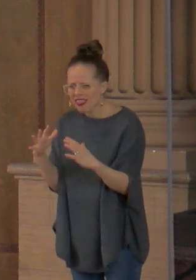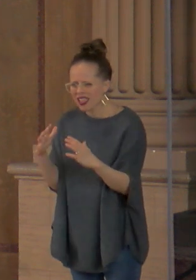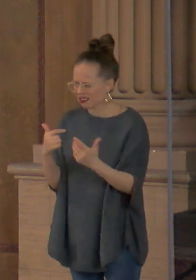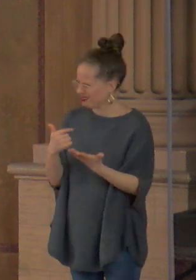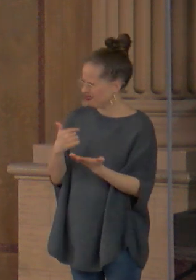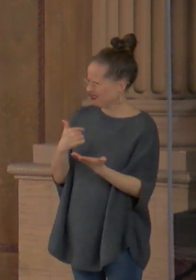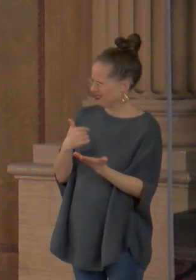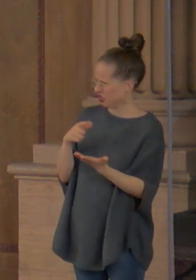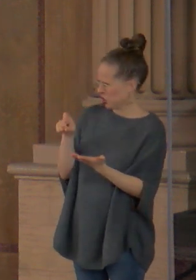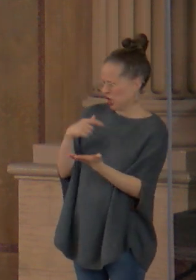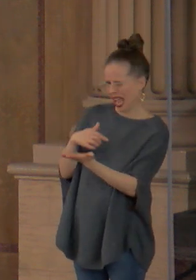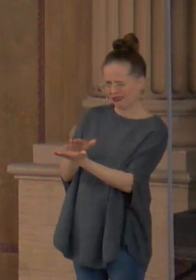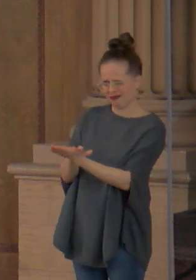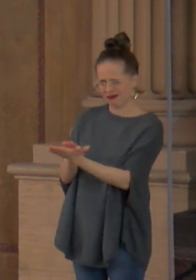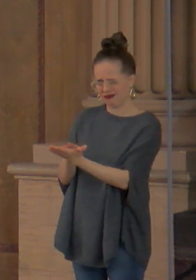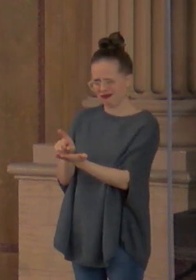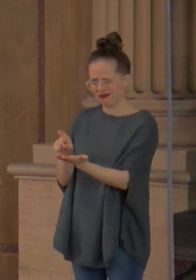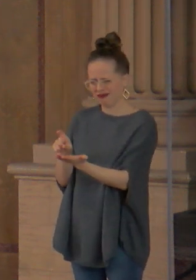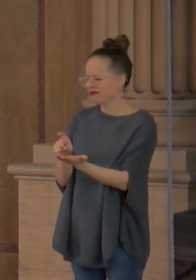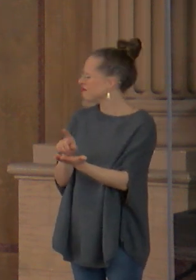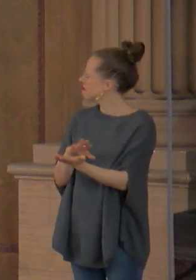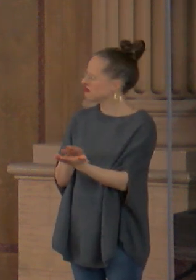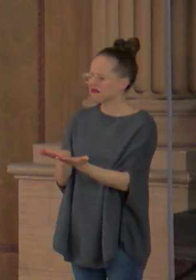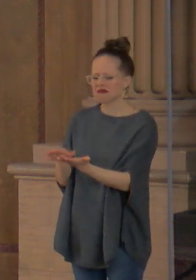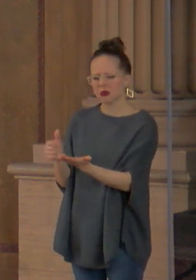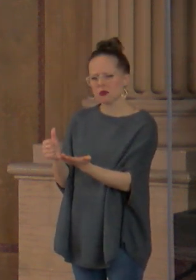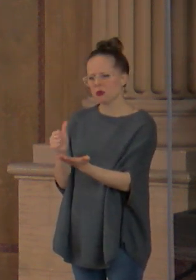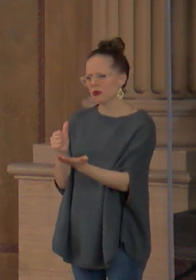I commend you in this? No I will not.